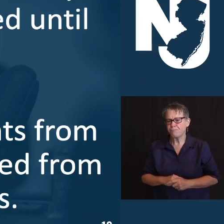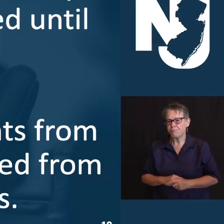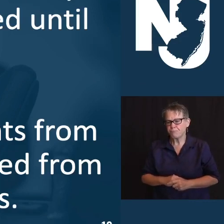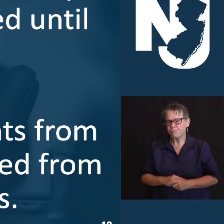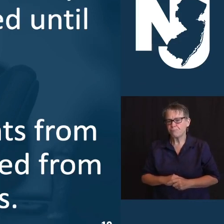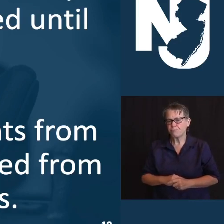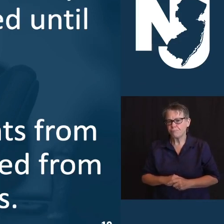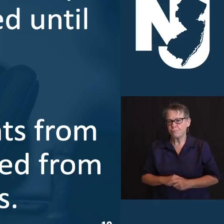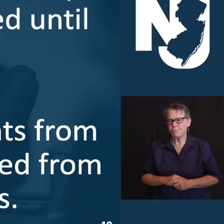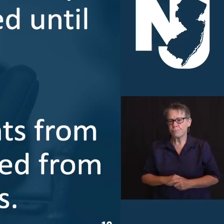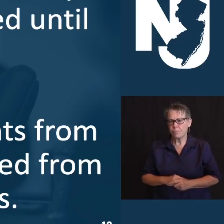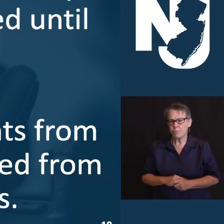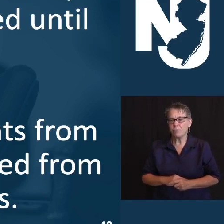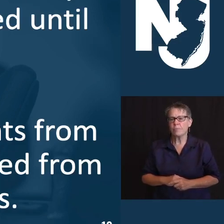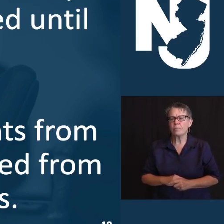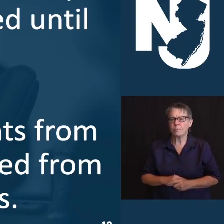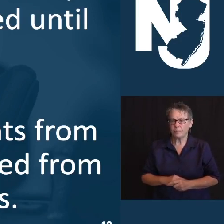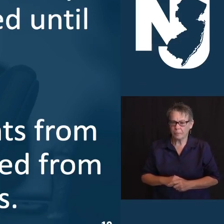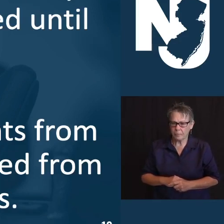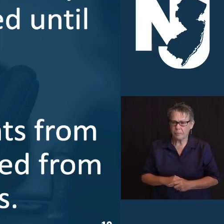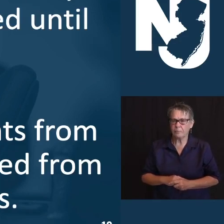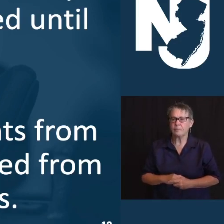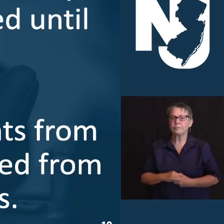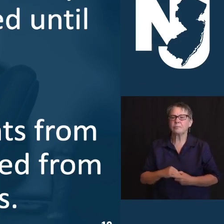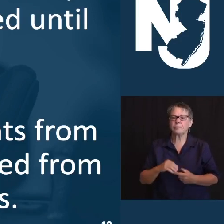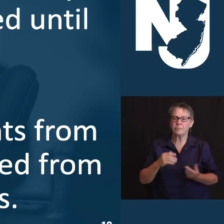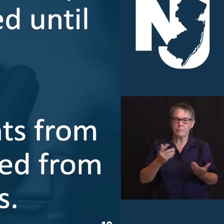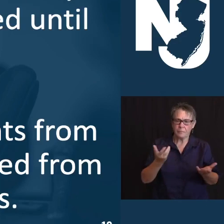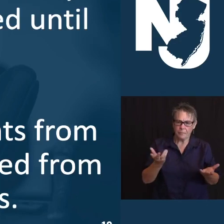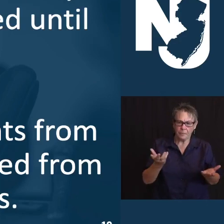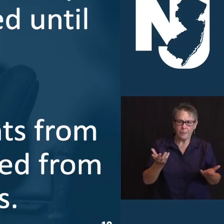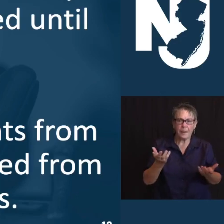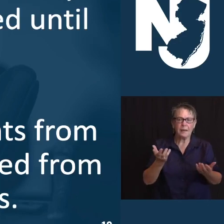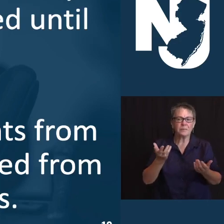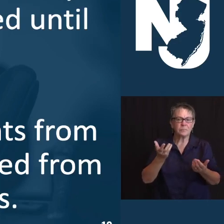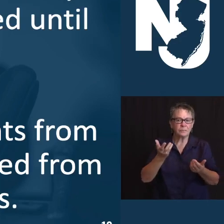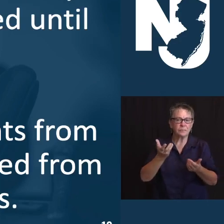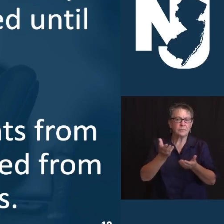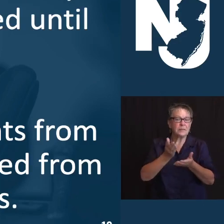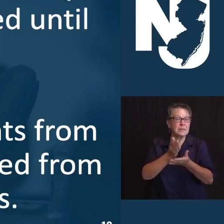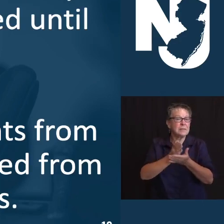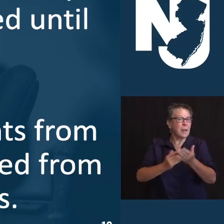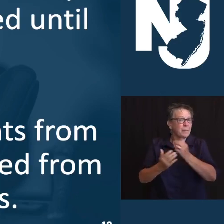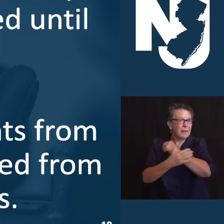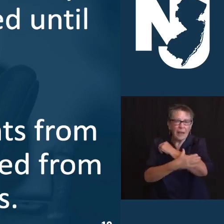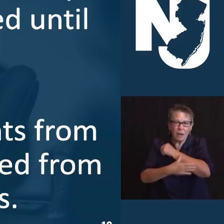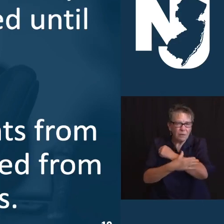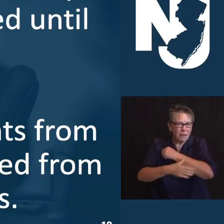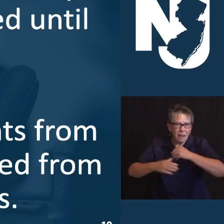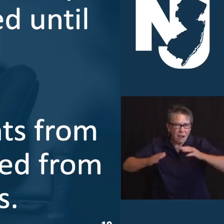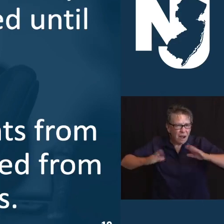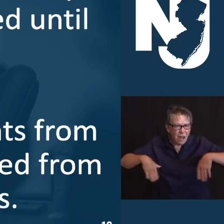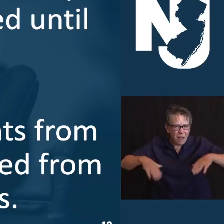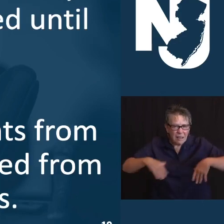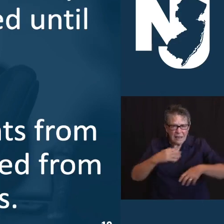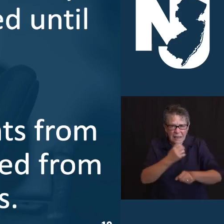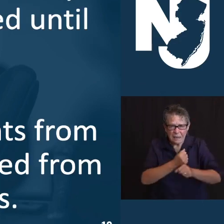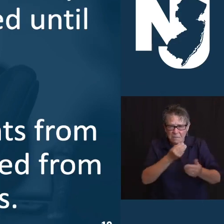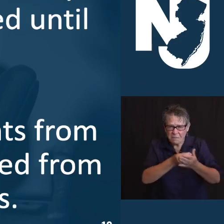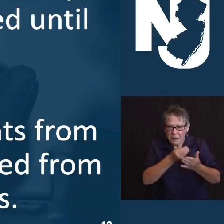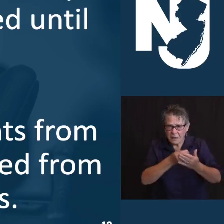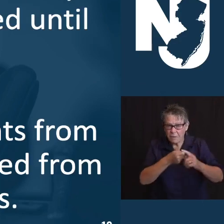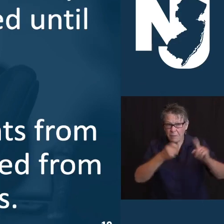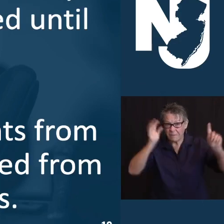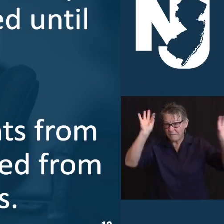that direct federal first wave of assistance. We're going to put together $37 million either in reimbursements